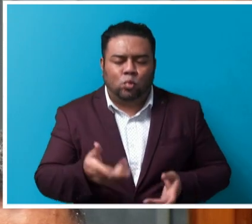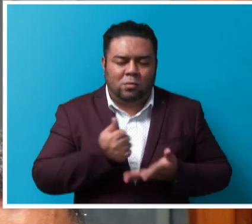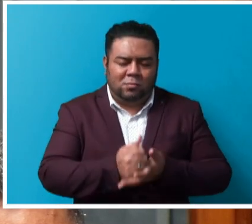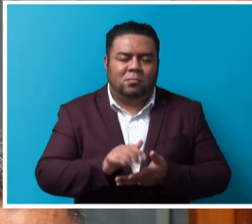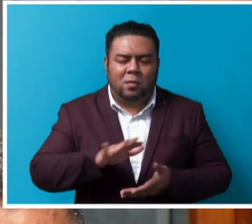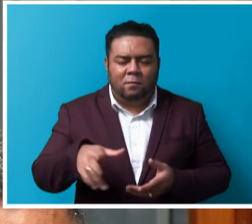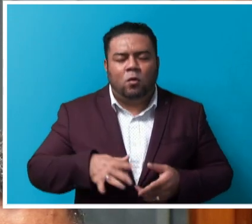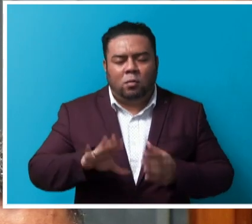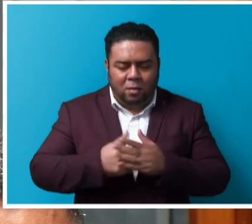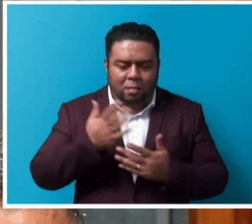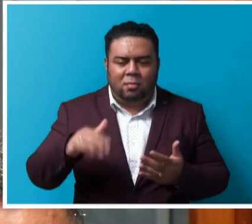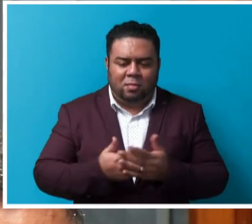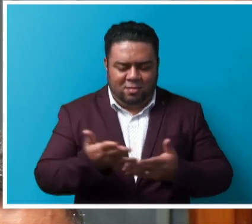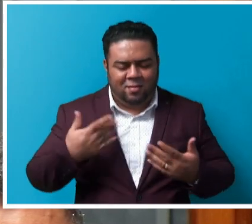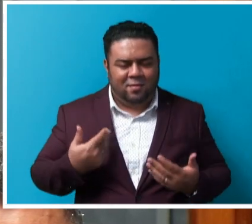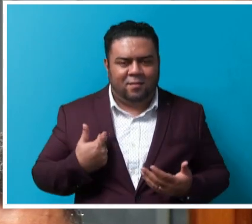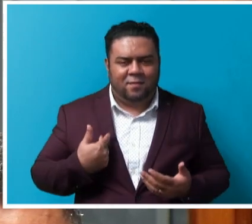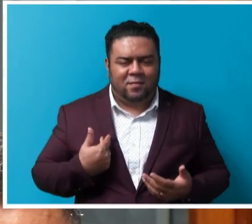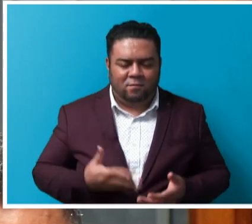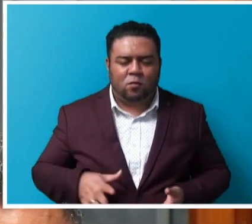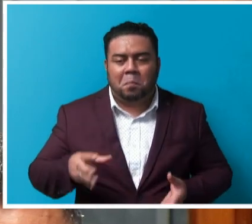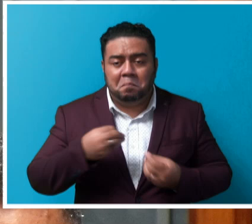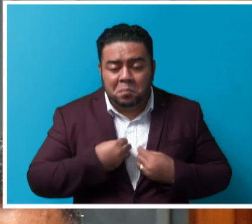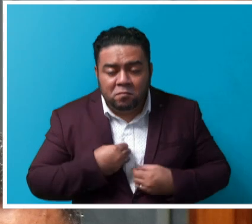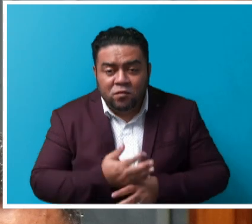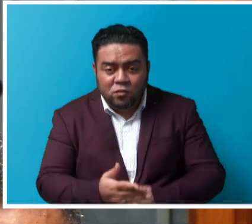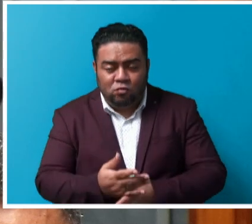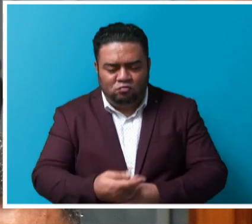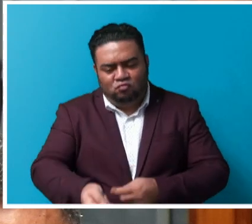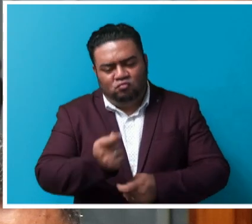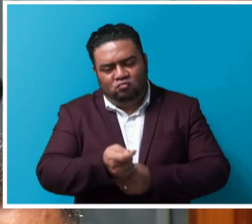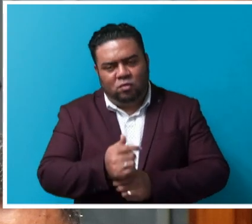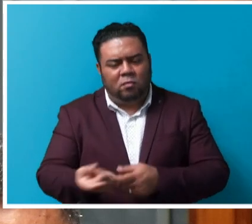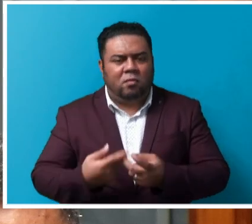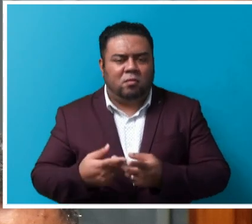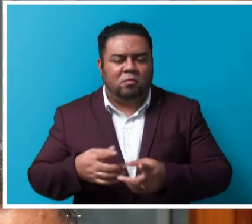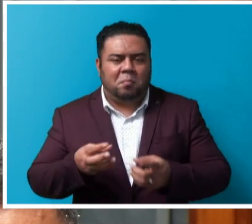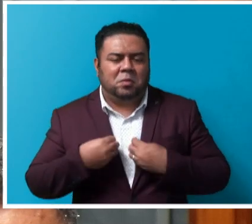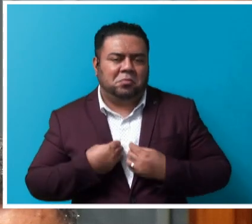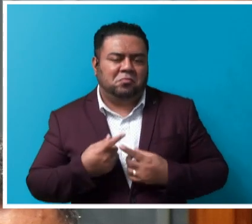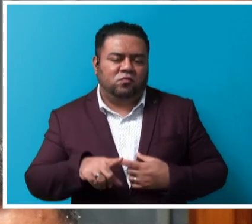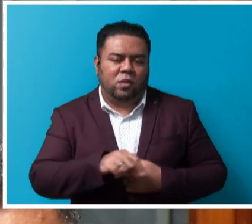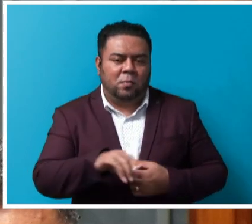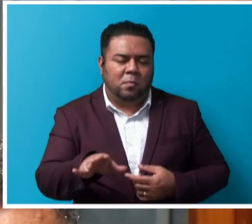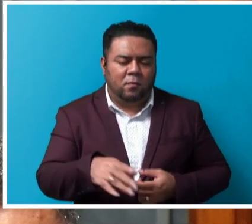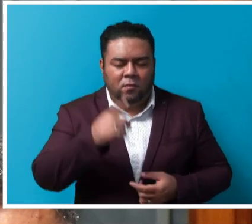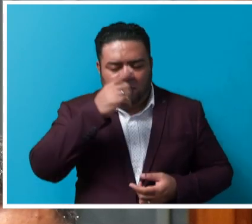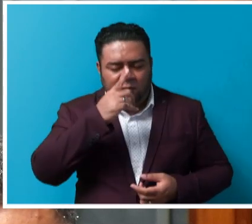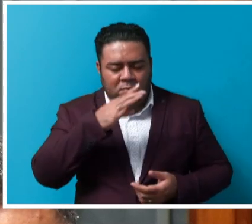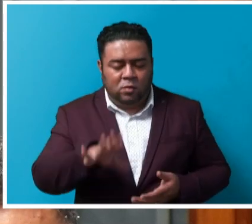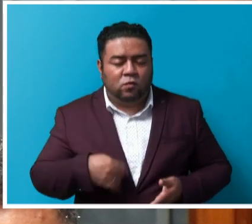of commercial ventures. Our ministry has a budget allocation of $300,000 for the Seafaring Entrepreneur